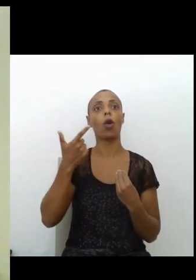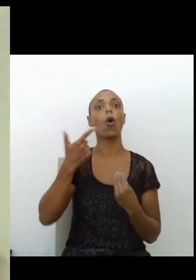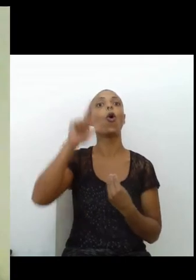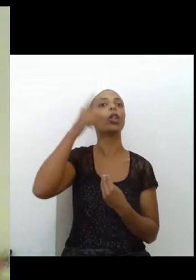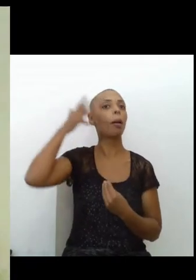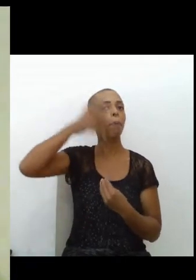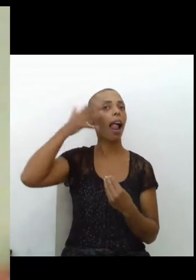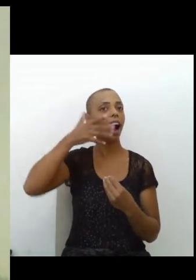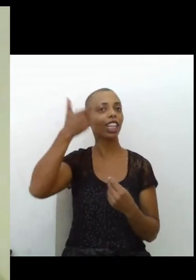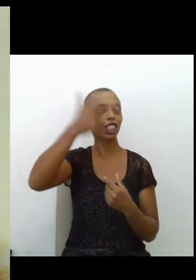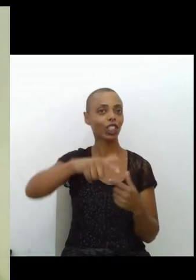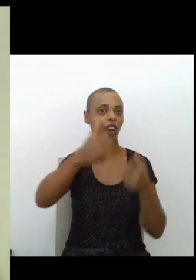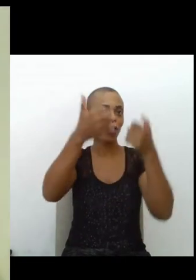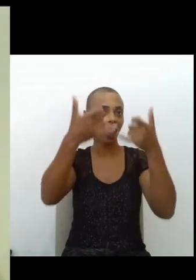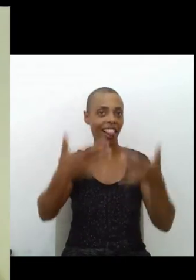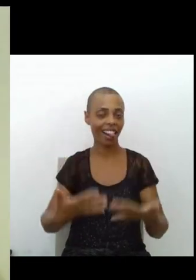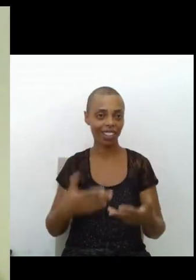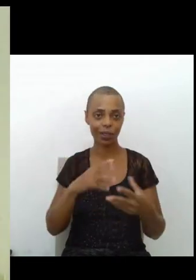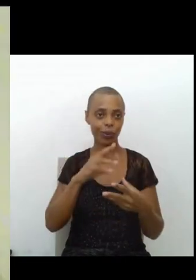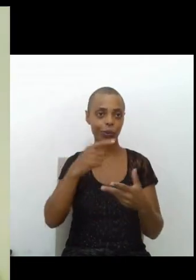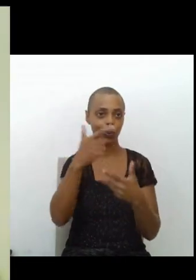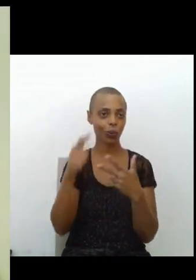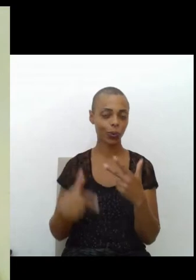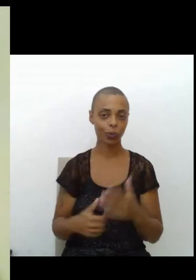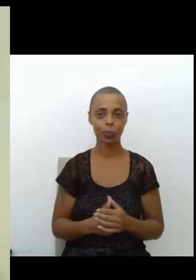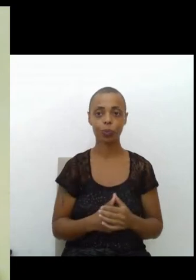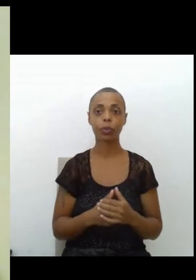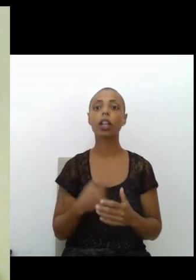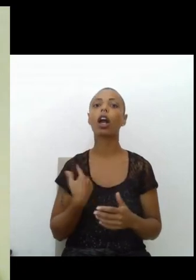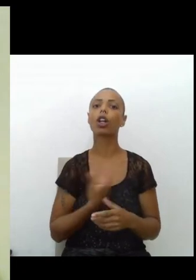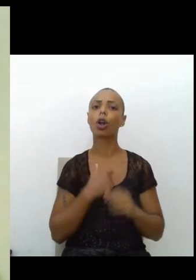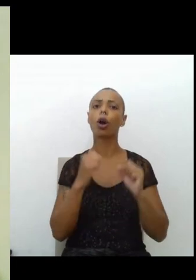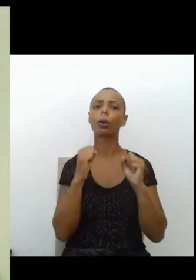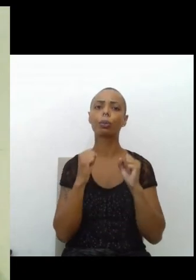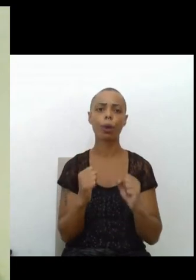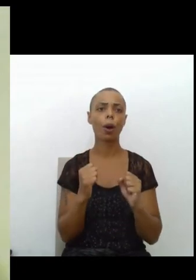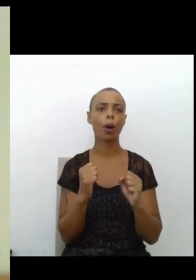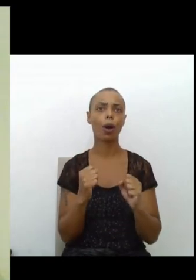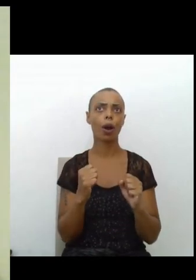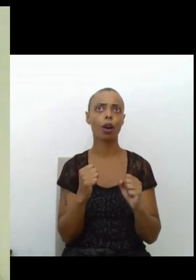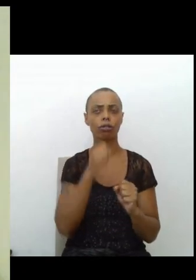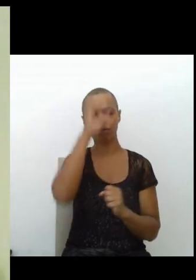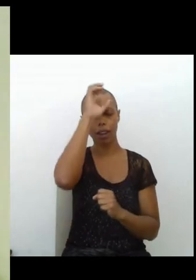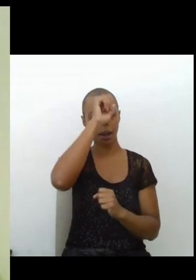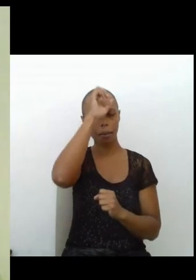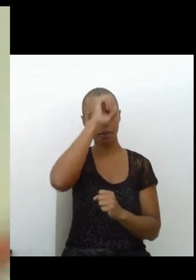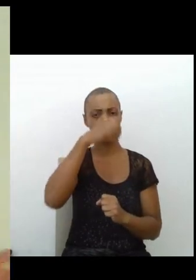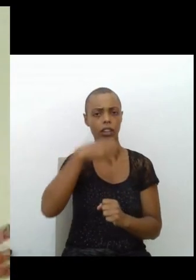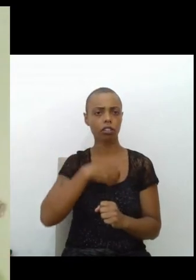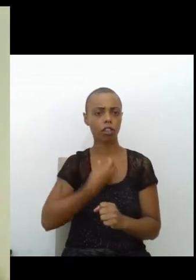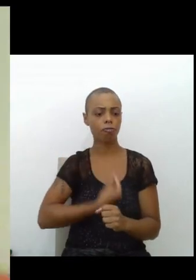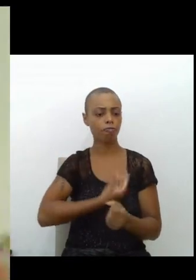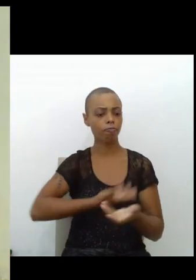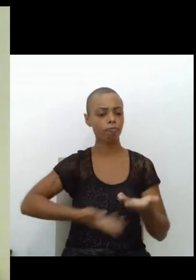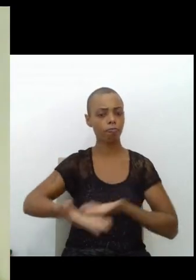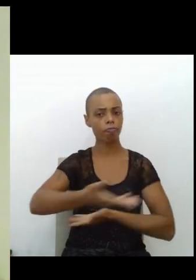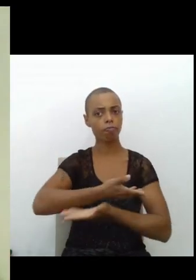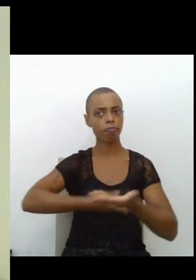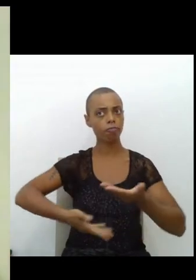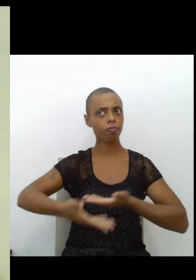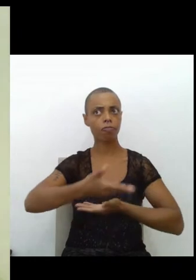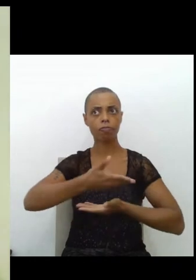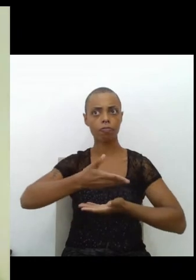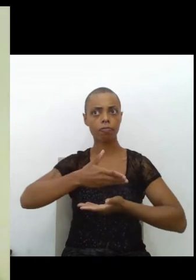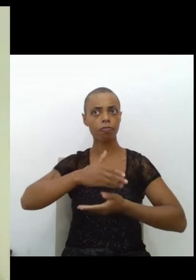other kinds of of living together the gay couples or lesbian couples Earth's Rebels